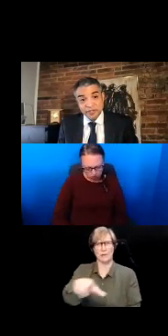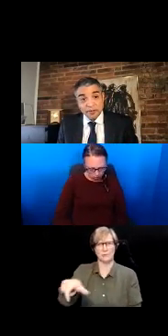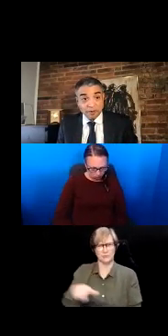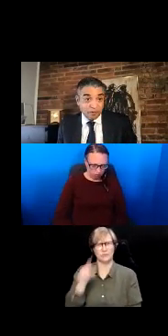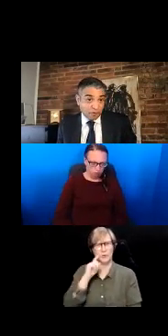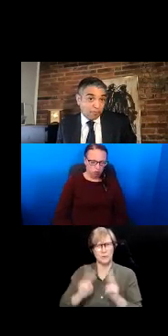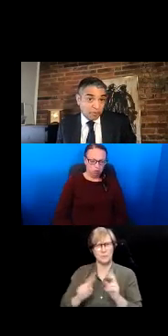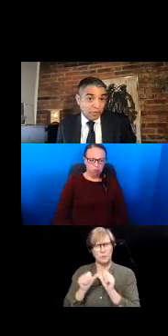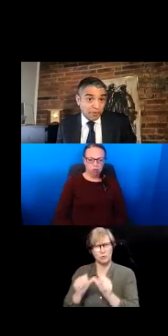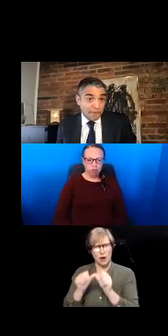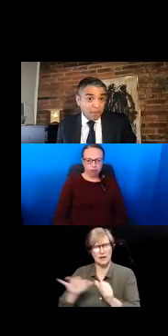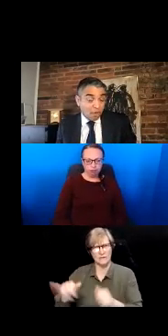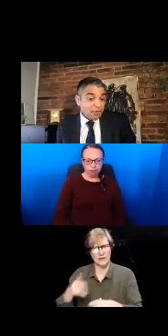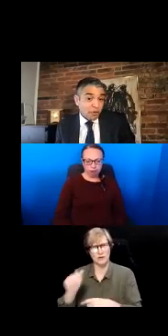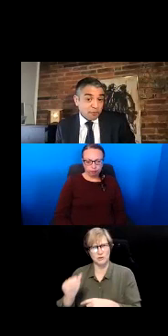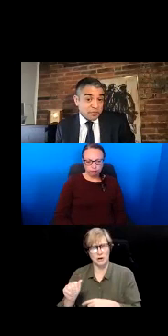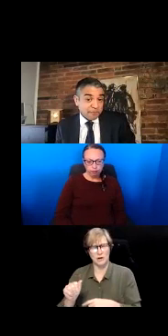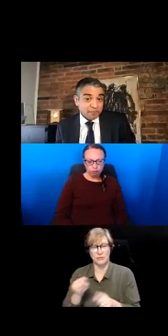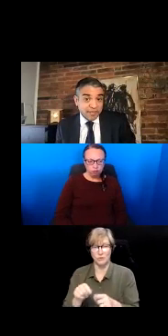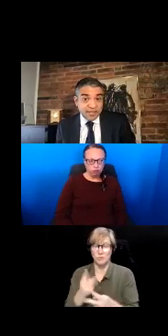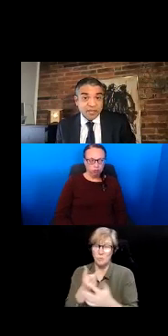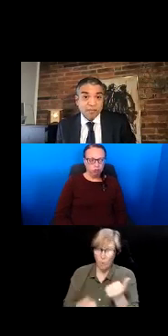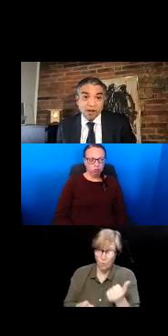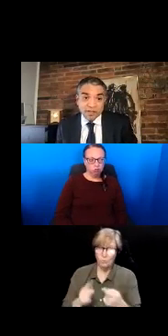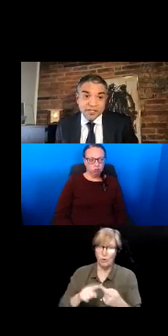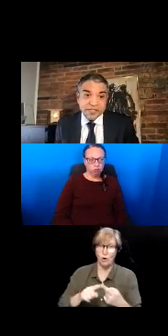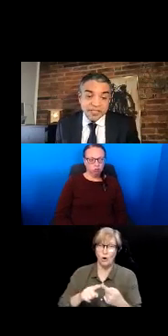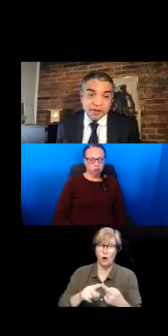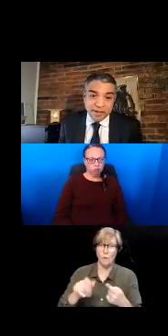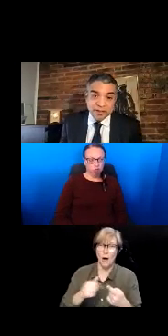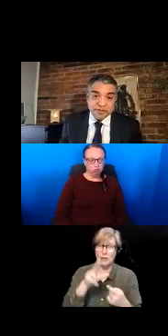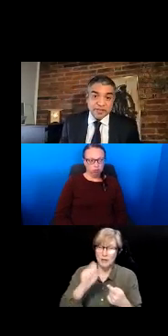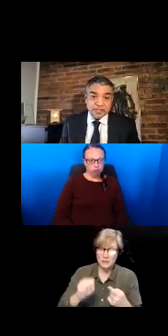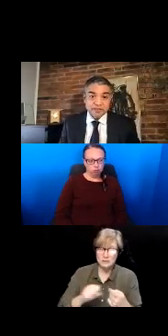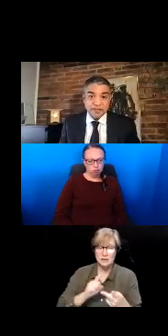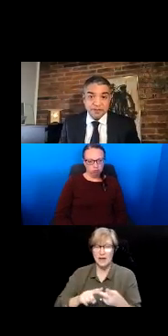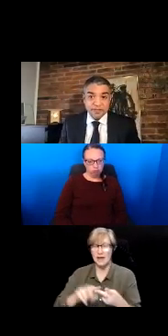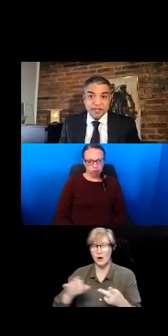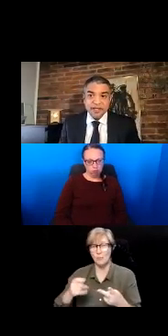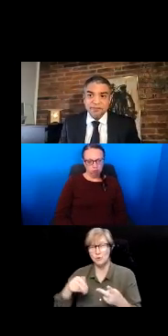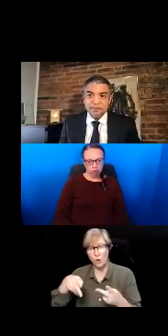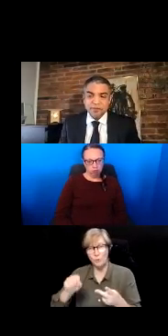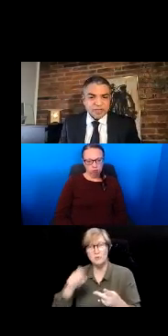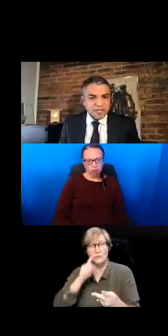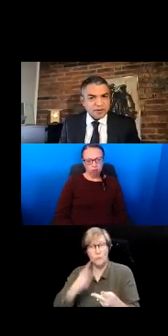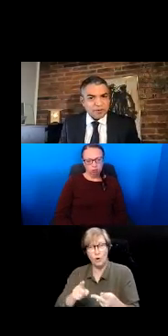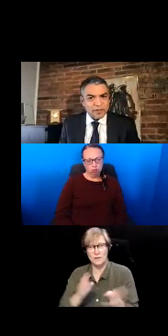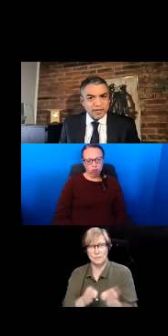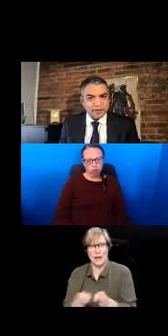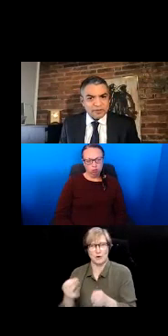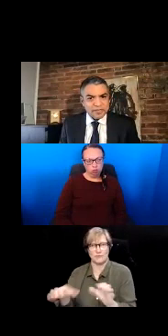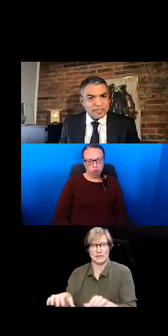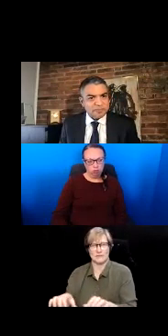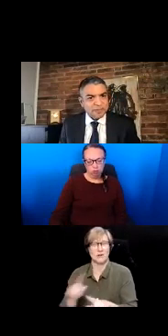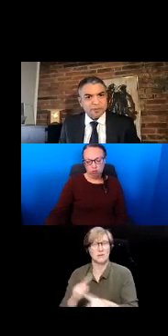aphasia were both homotopes and homologous in their patterns of activity. There was, however, one